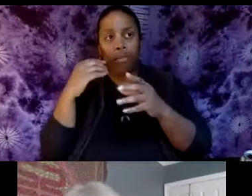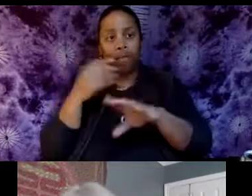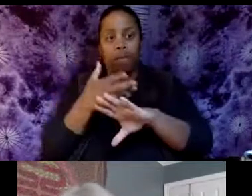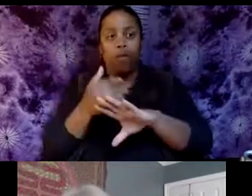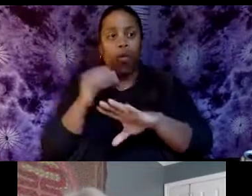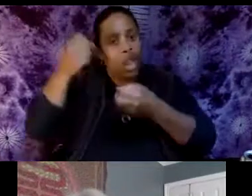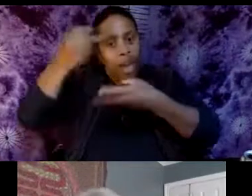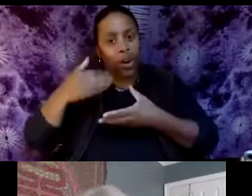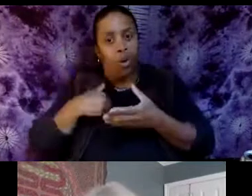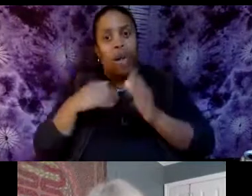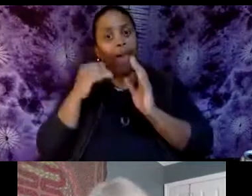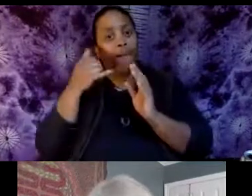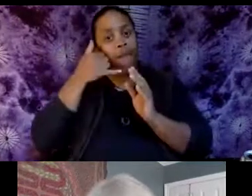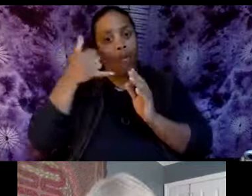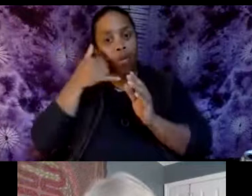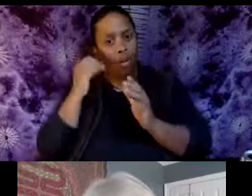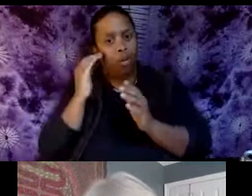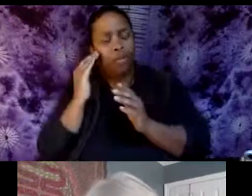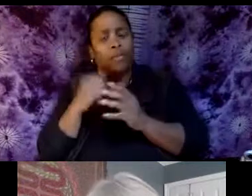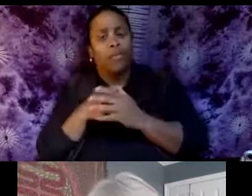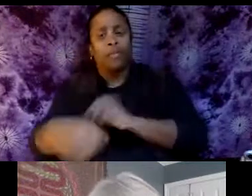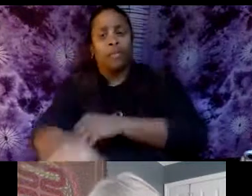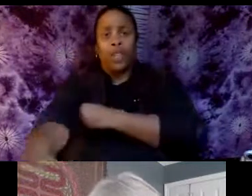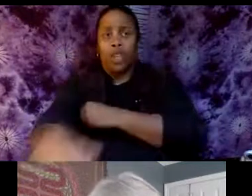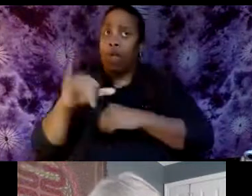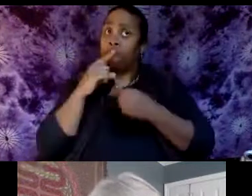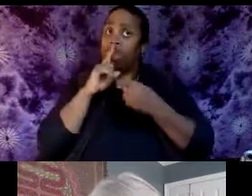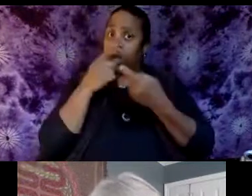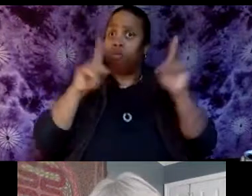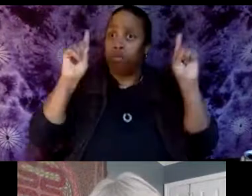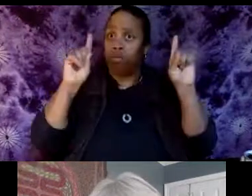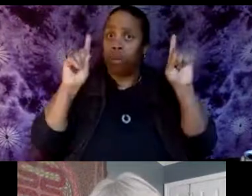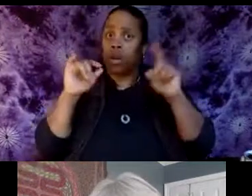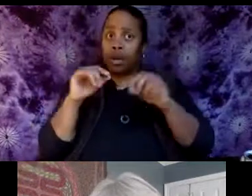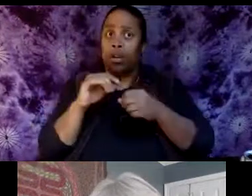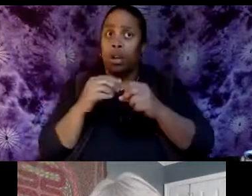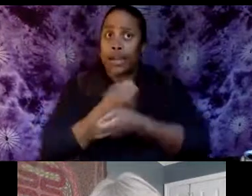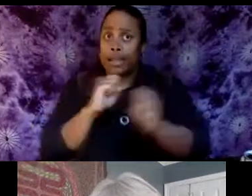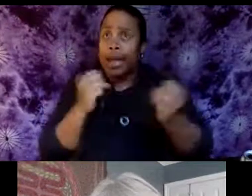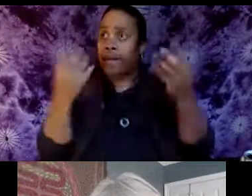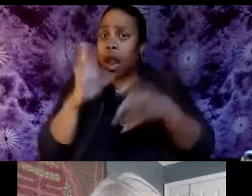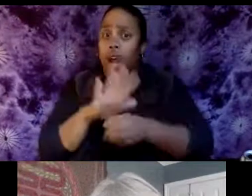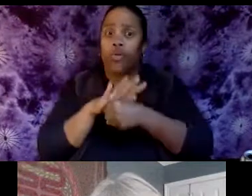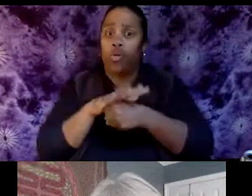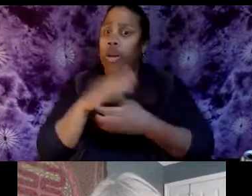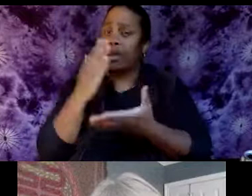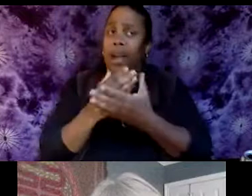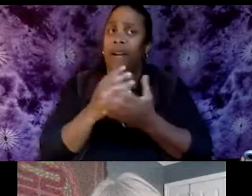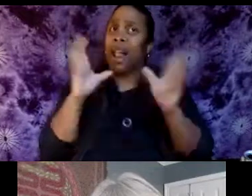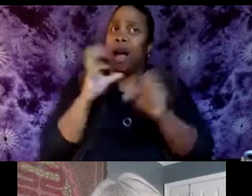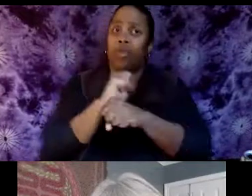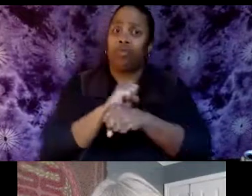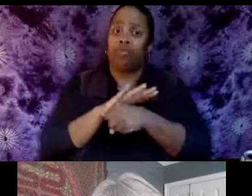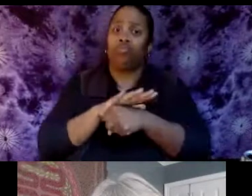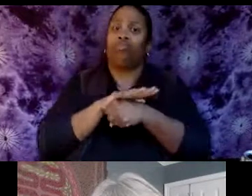it's free. And it saves you a lot of stress in that way. So that's an option for that.